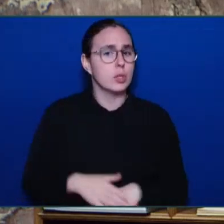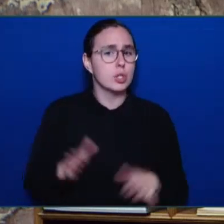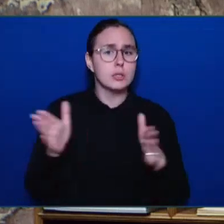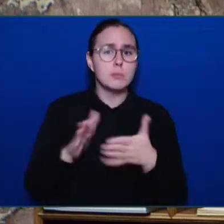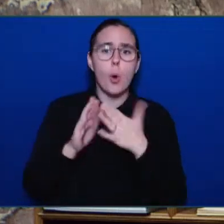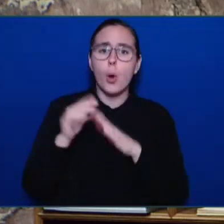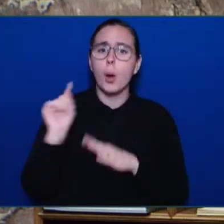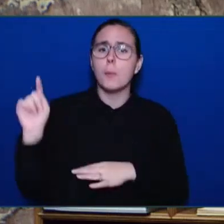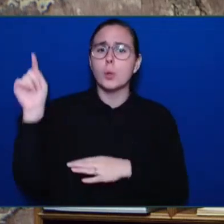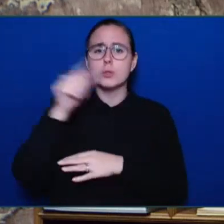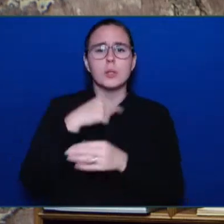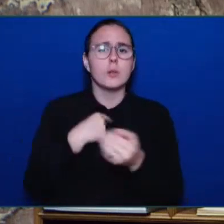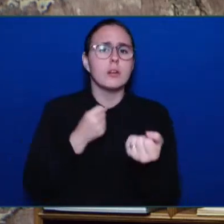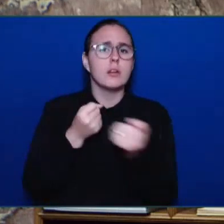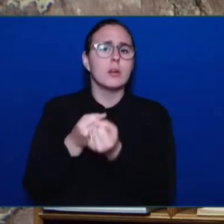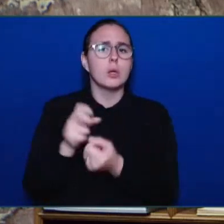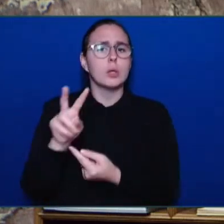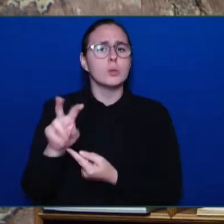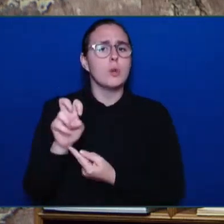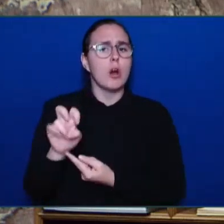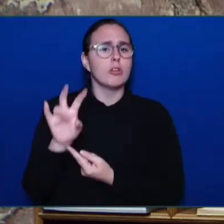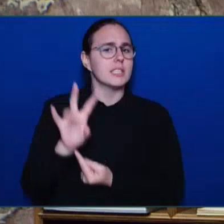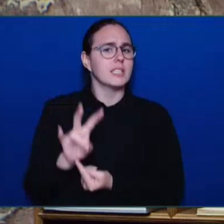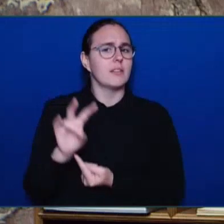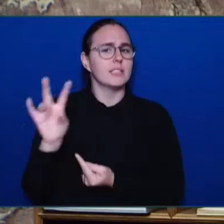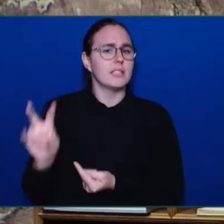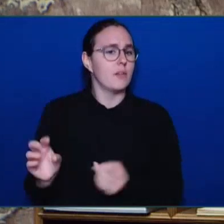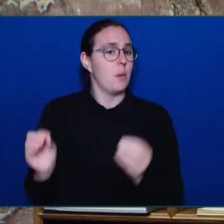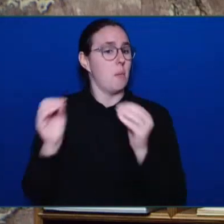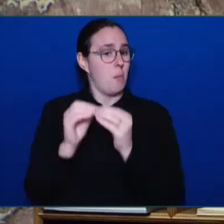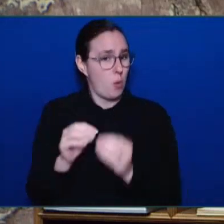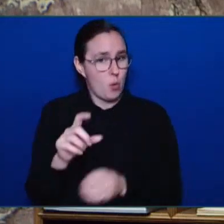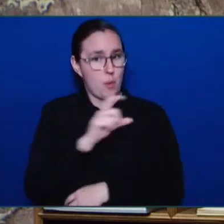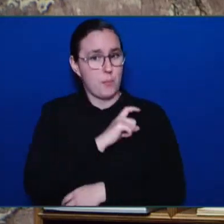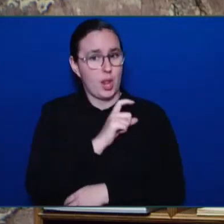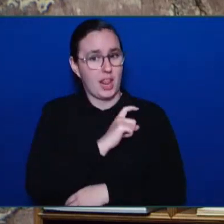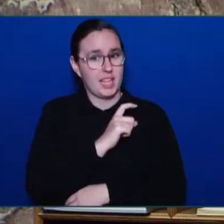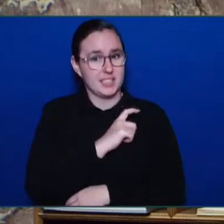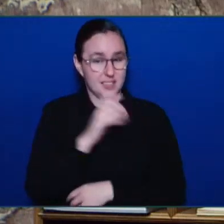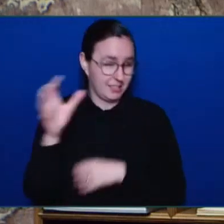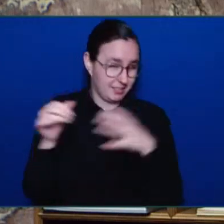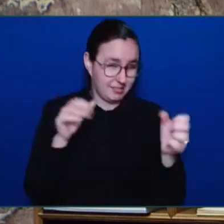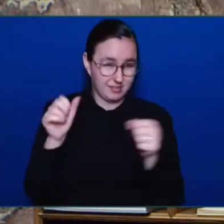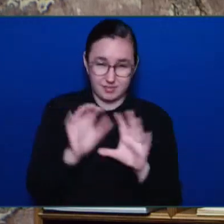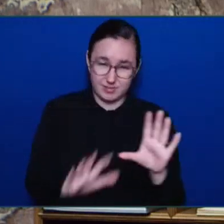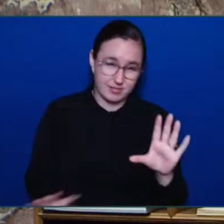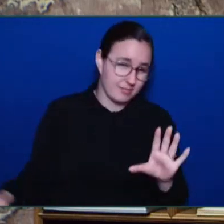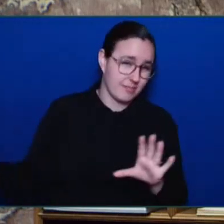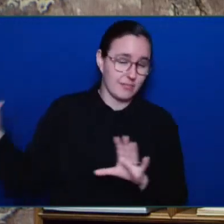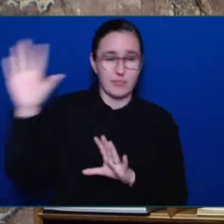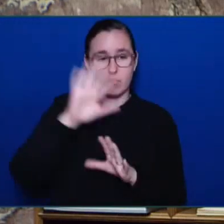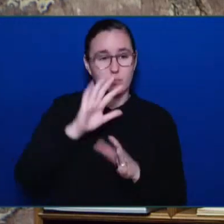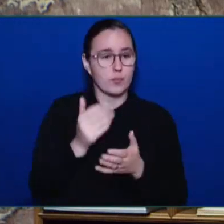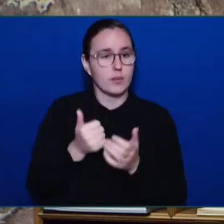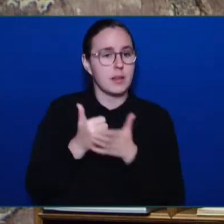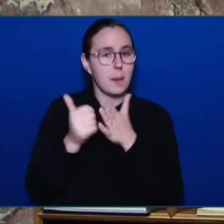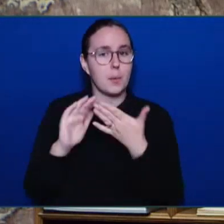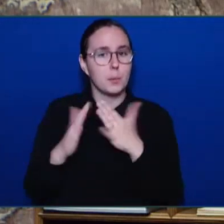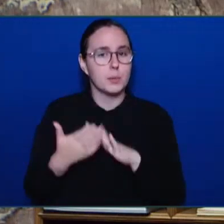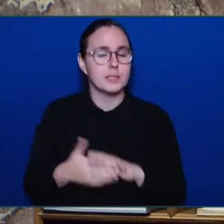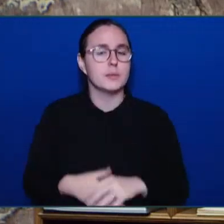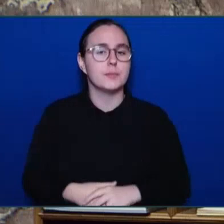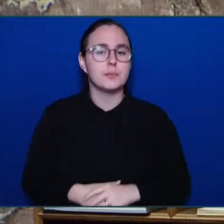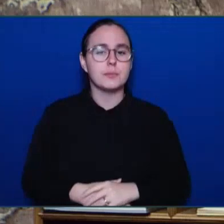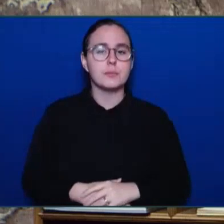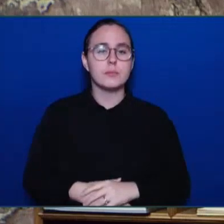277 police officers that will be able to assist communities. It's why when we were government, Honourable Speaker, we put in place the surge teams in communities